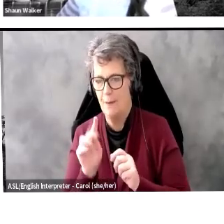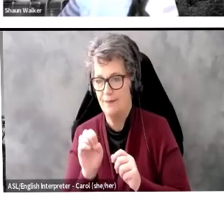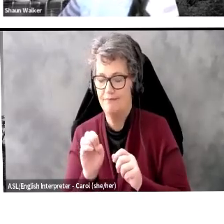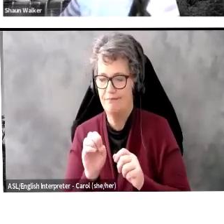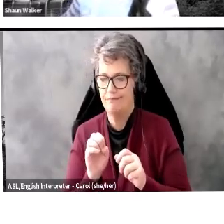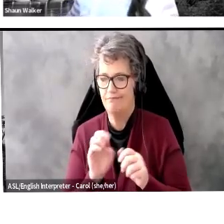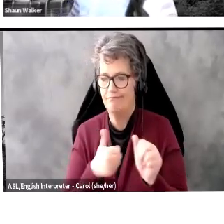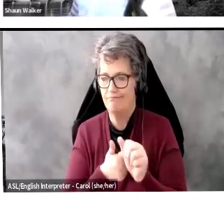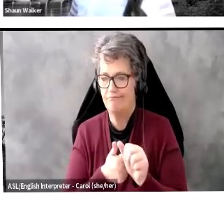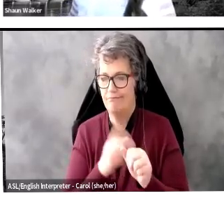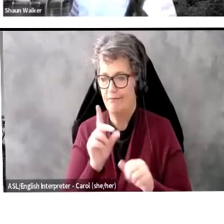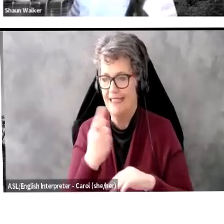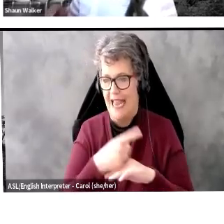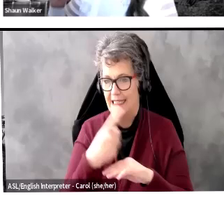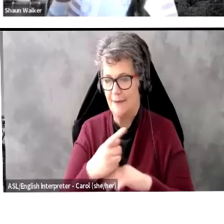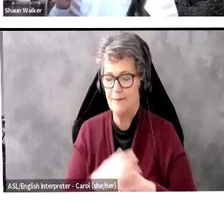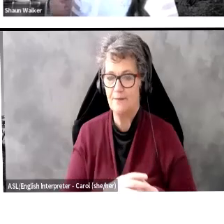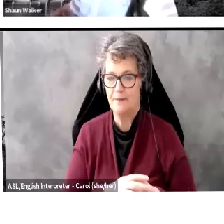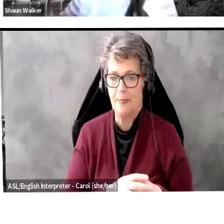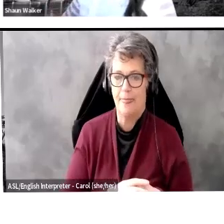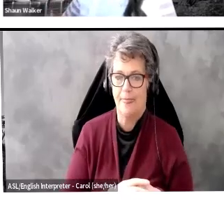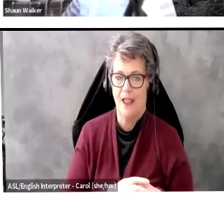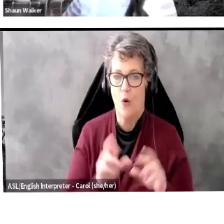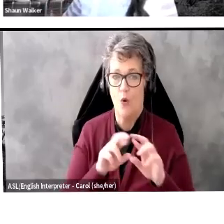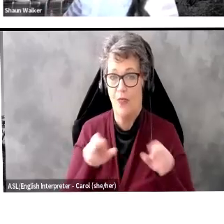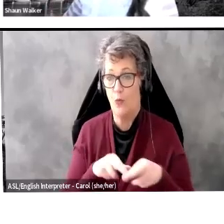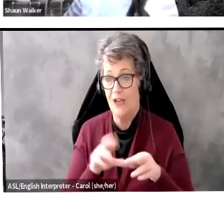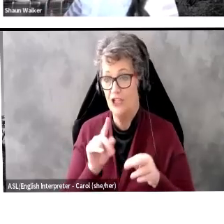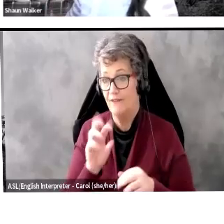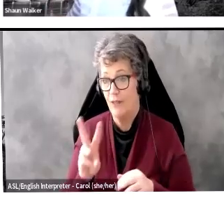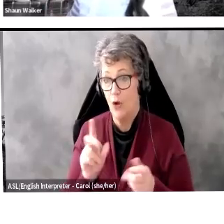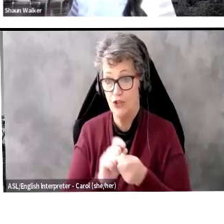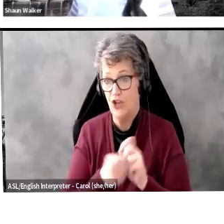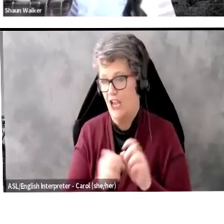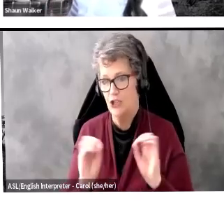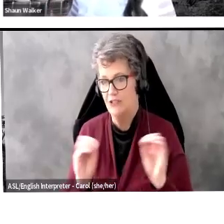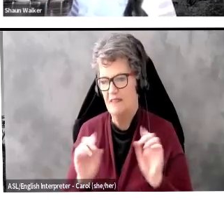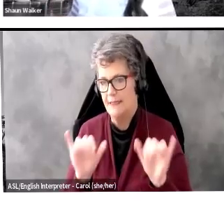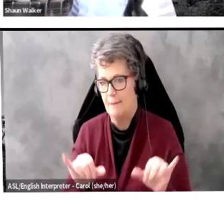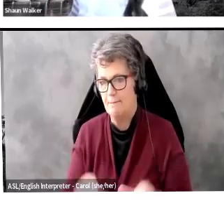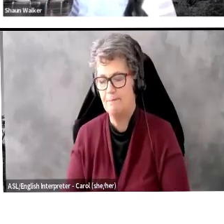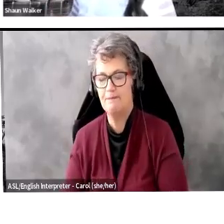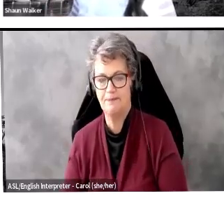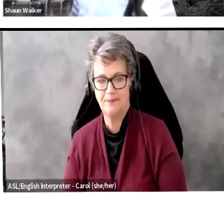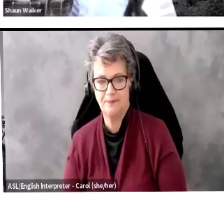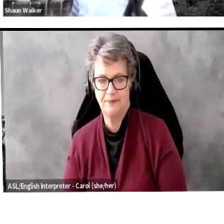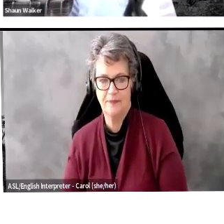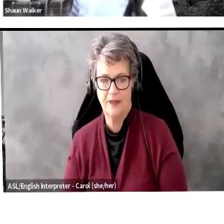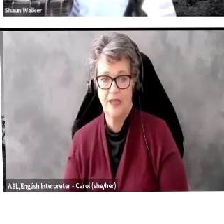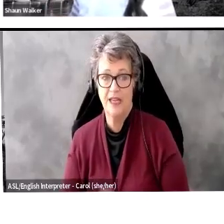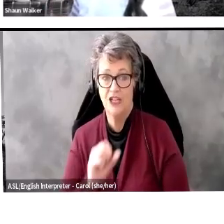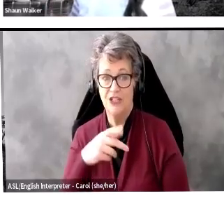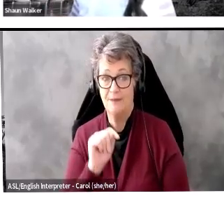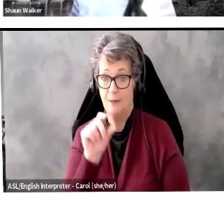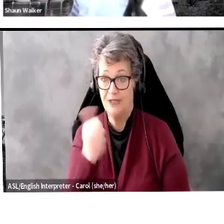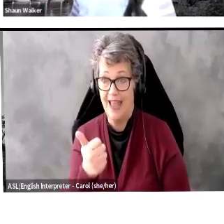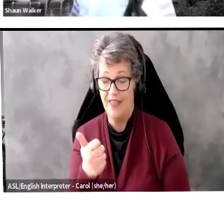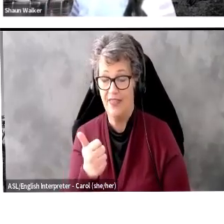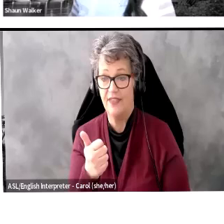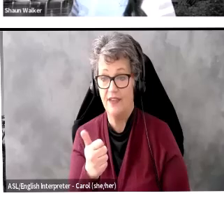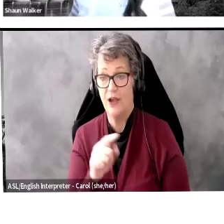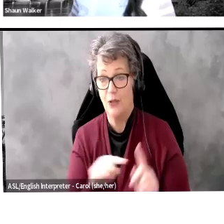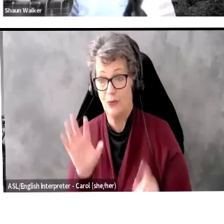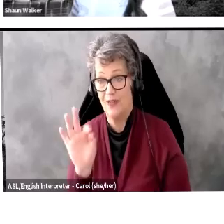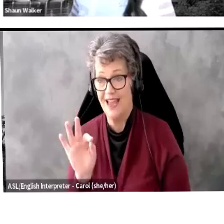dates. Our newer heads of region flow changed. And so September 10th through the